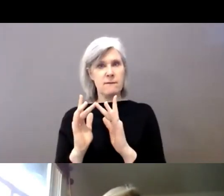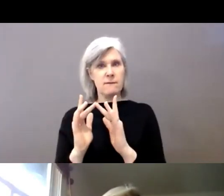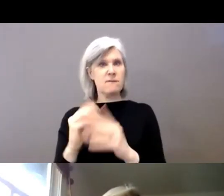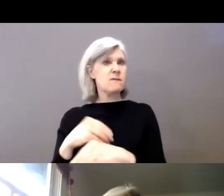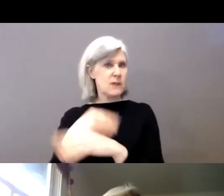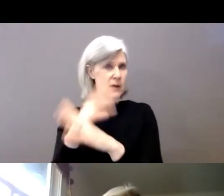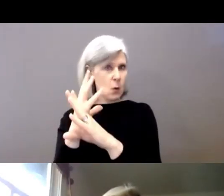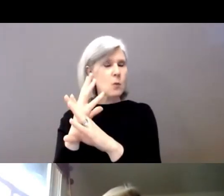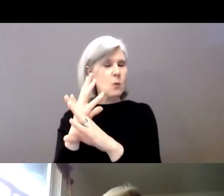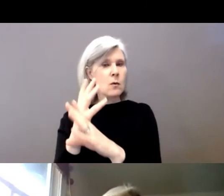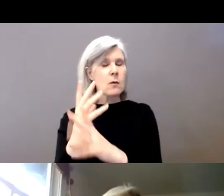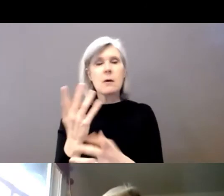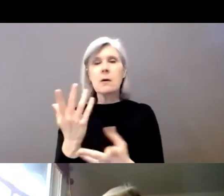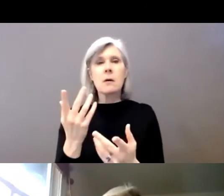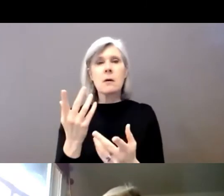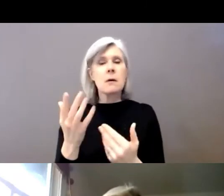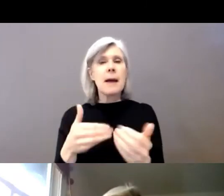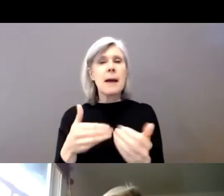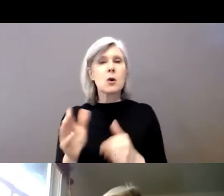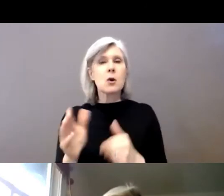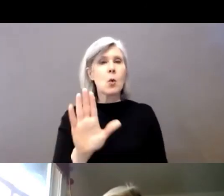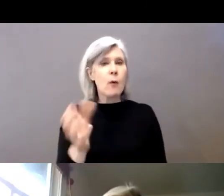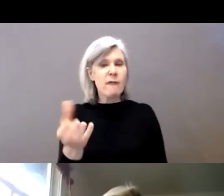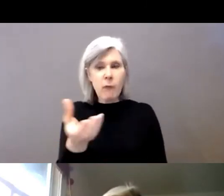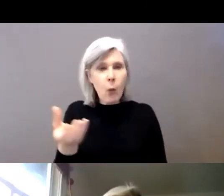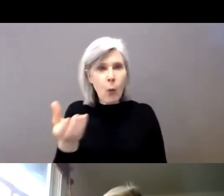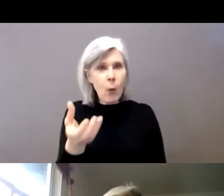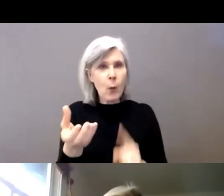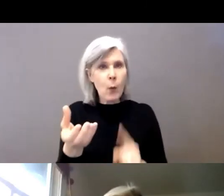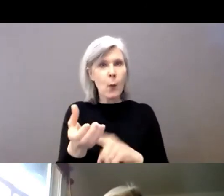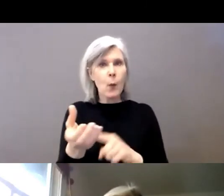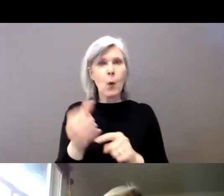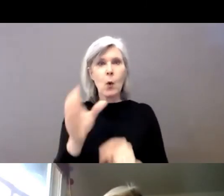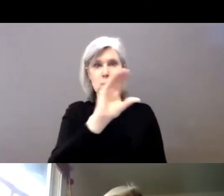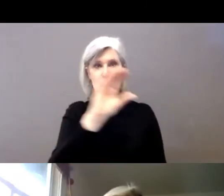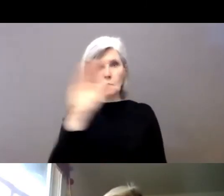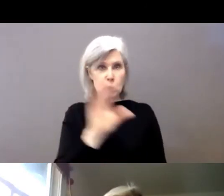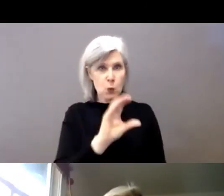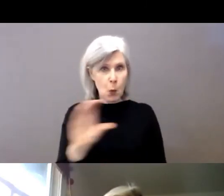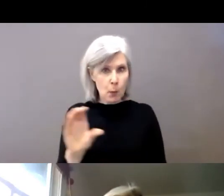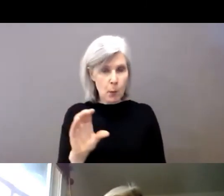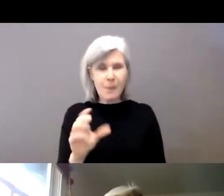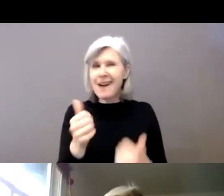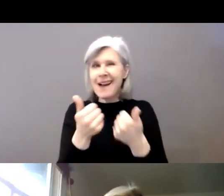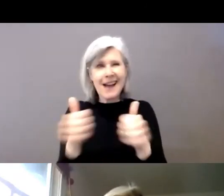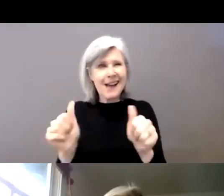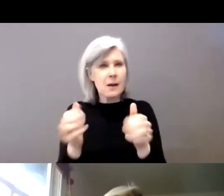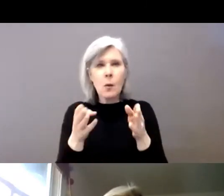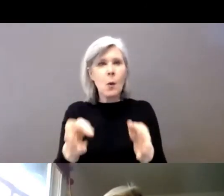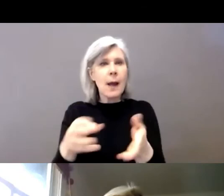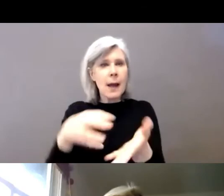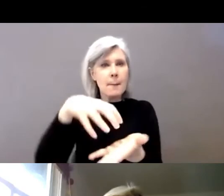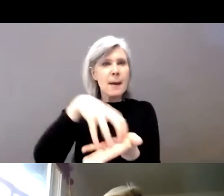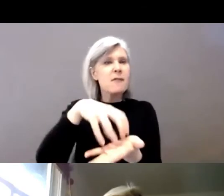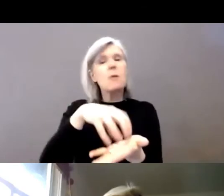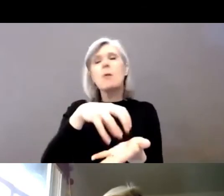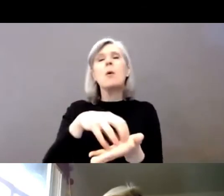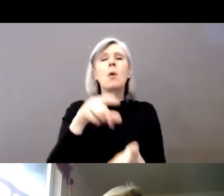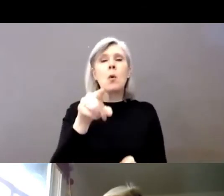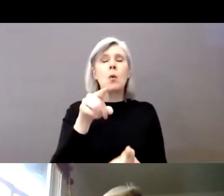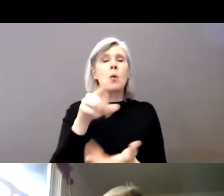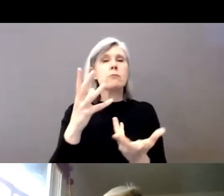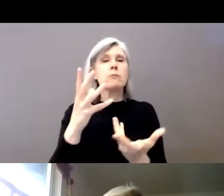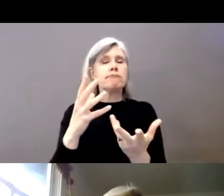Zoom kind of platform, and say, what's important to you that needs to be heard about older person and rights of